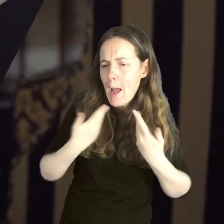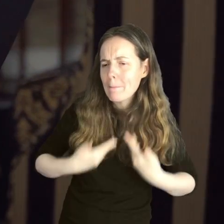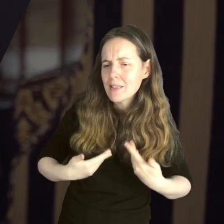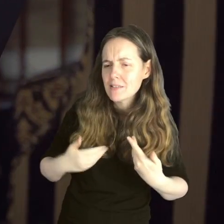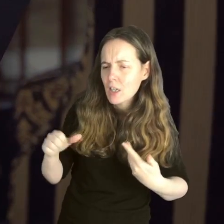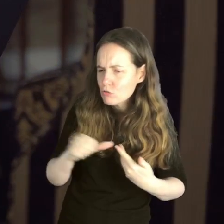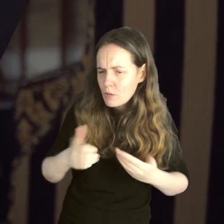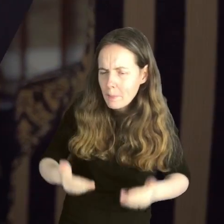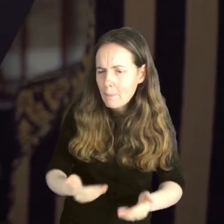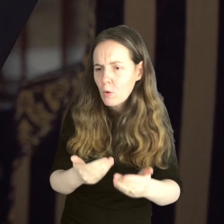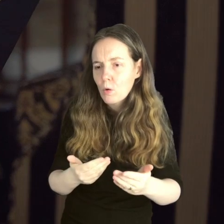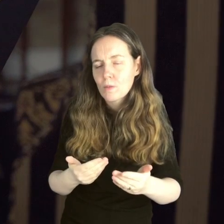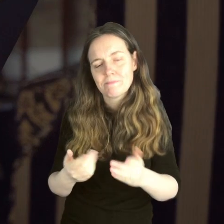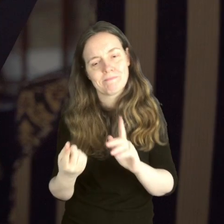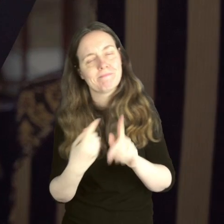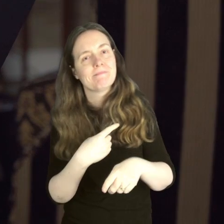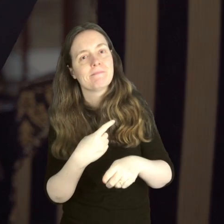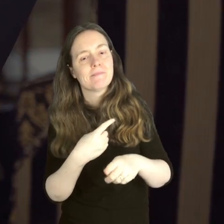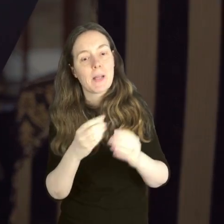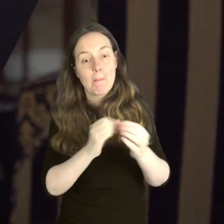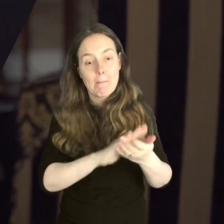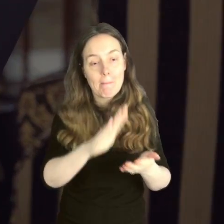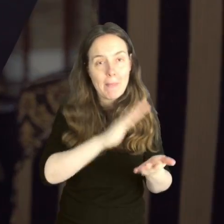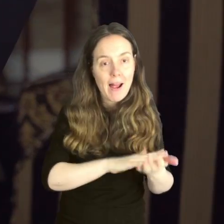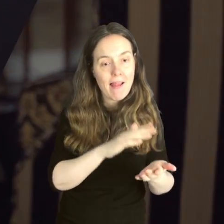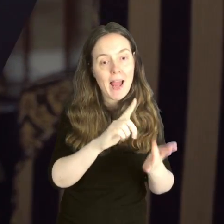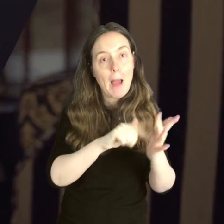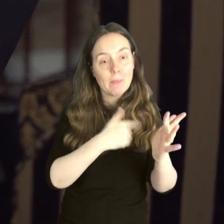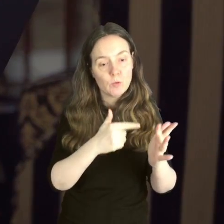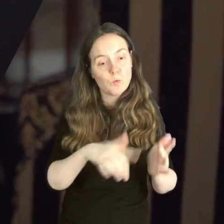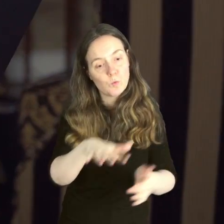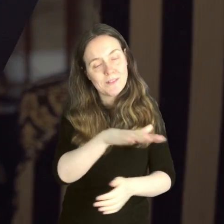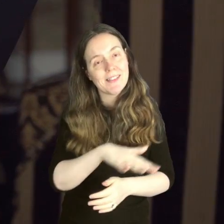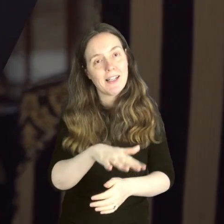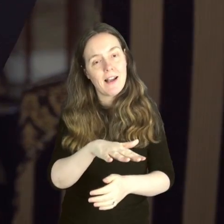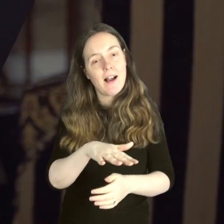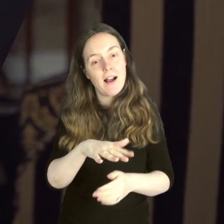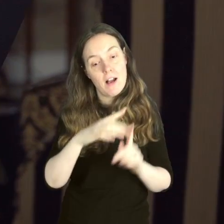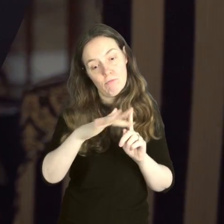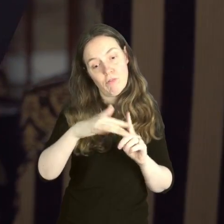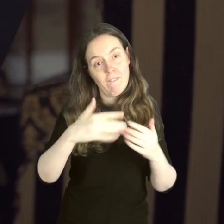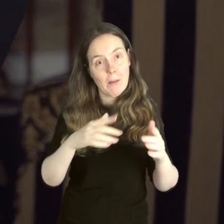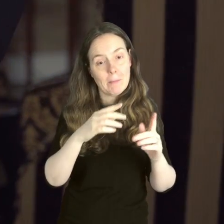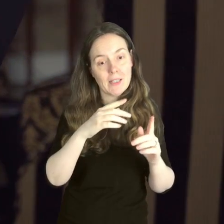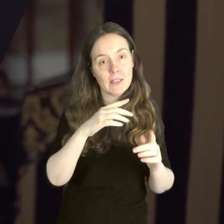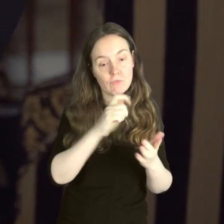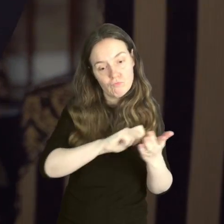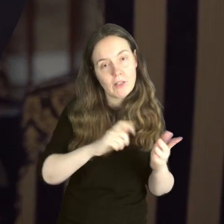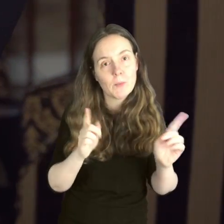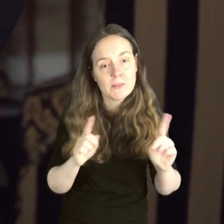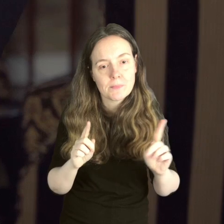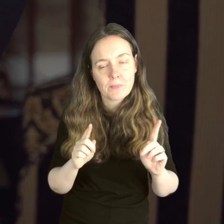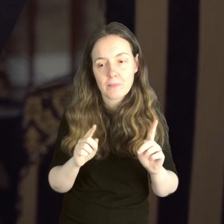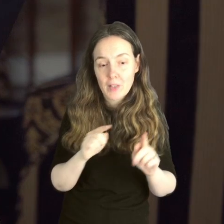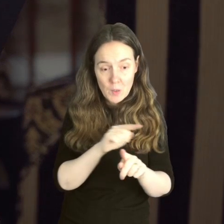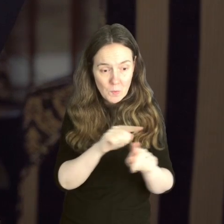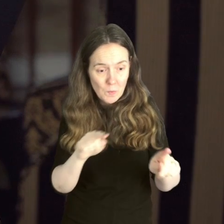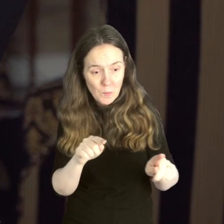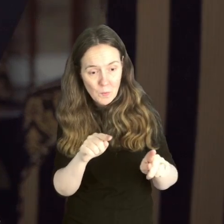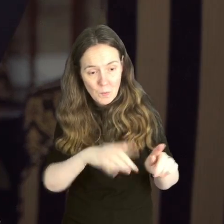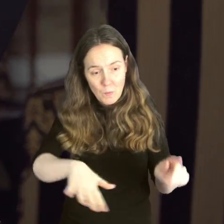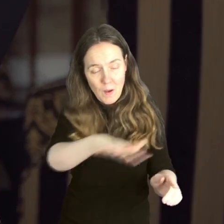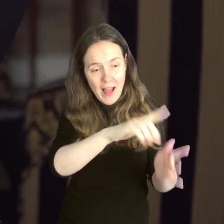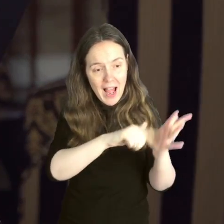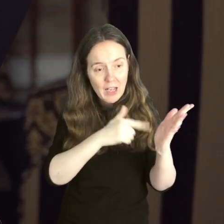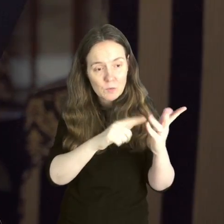"In Bethlehem in Judea," they said, "for this is what the prophet wrote. And you, O Bethlehem, in the land of Judah, are